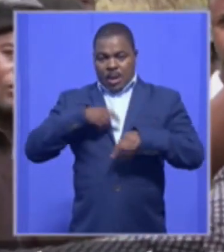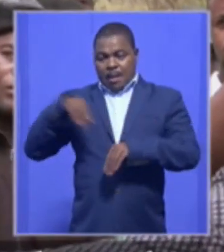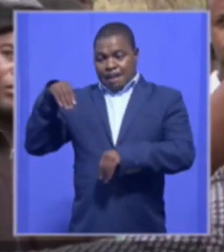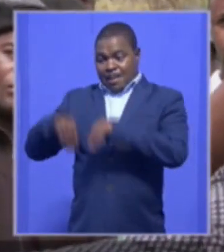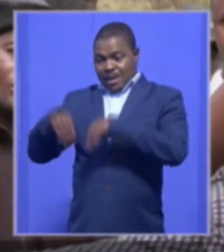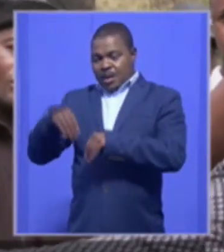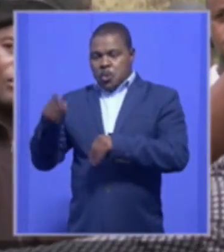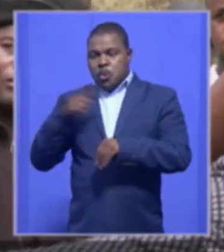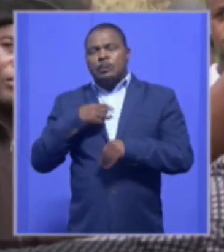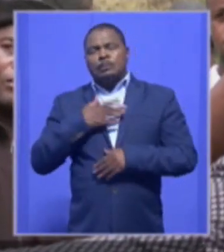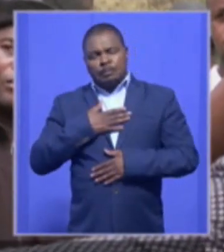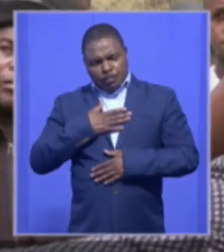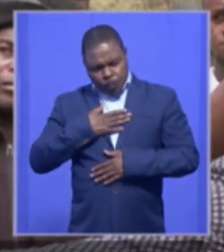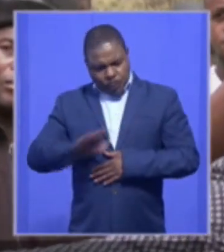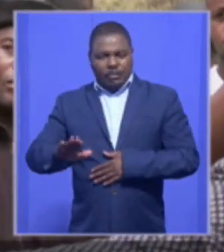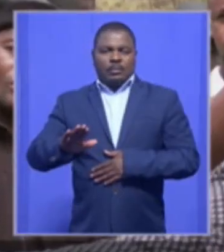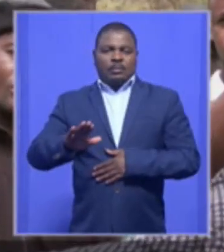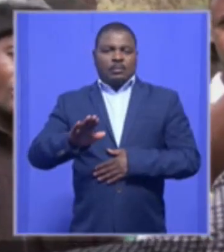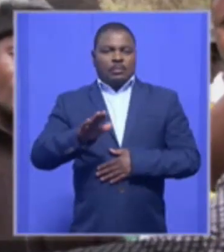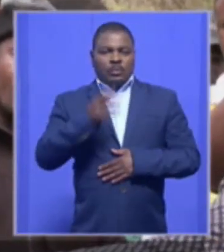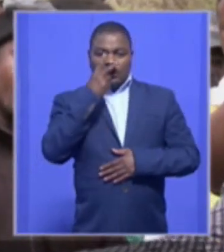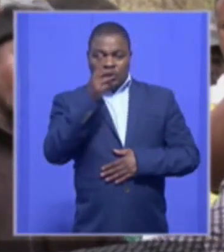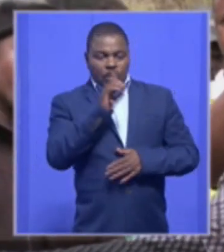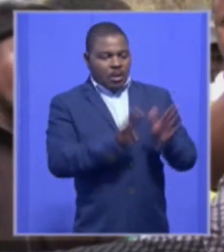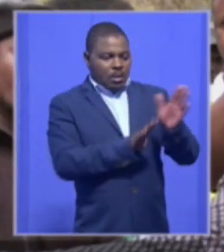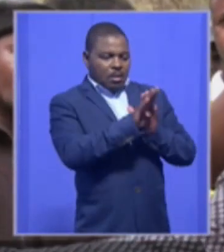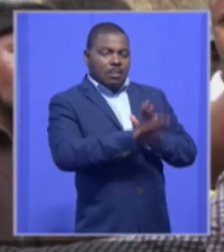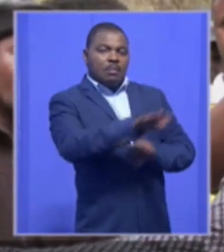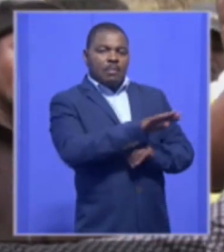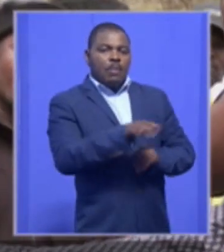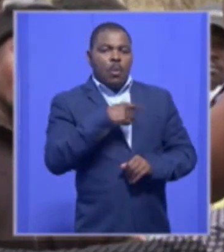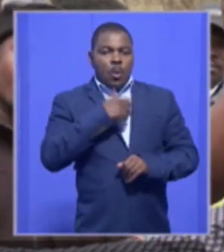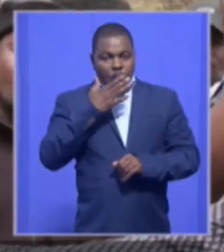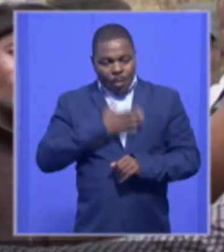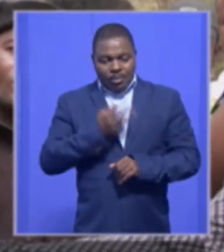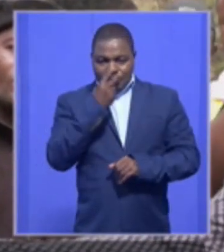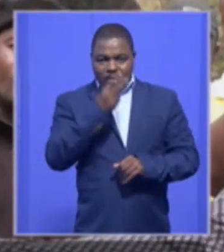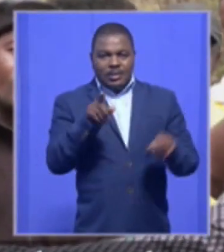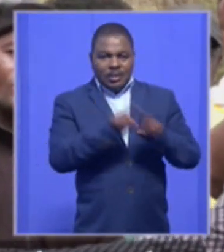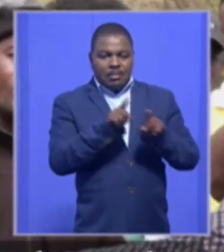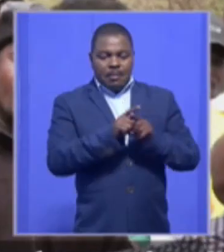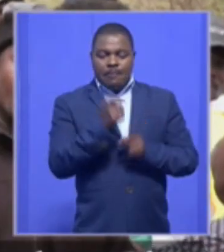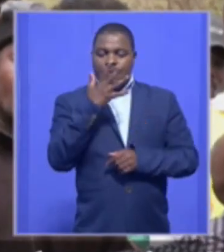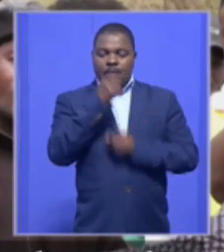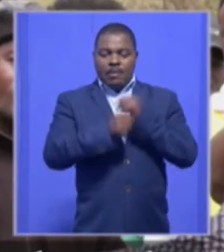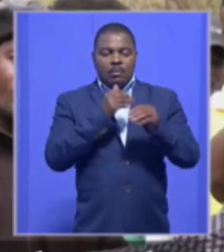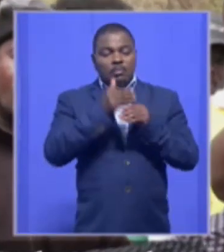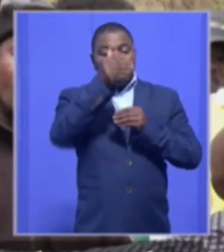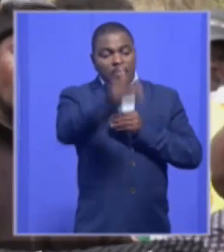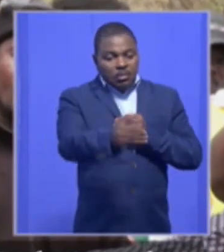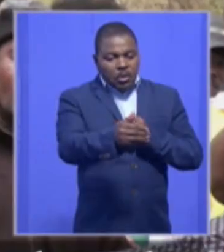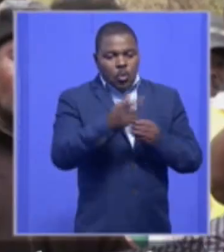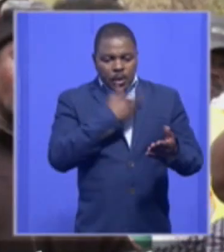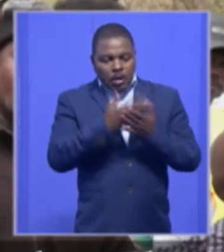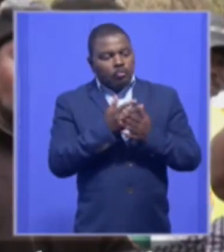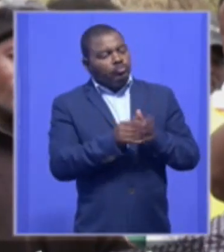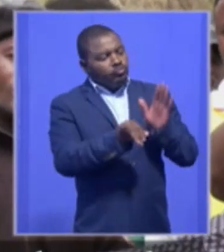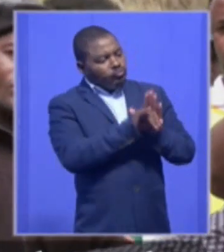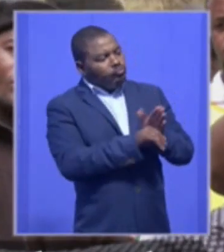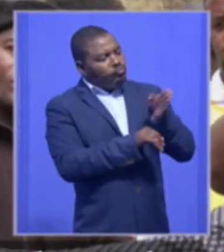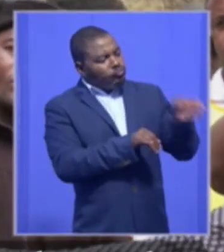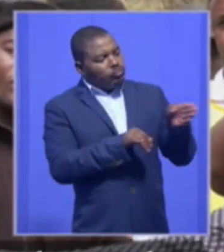maikalelong a magolo gore re bone development re batla go bona le rona after 5 years re kgone supa go bontsha gore ne